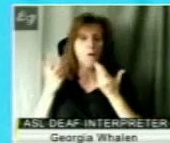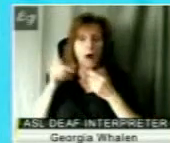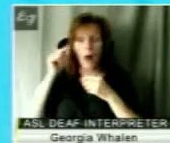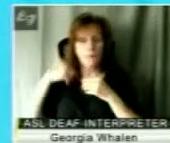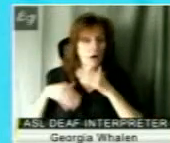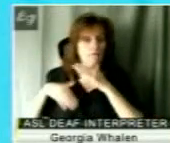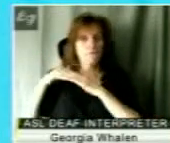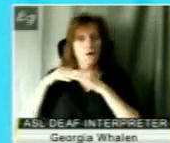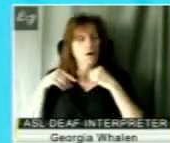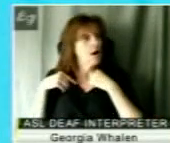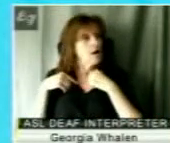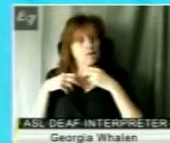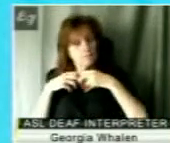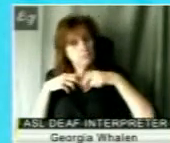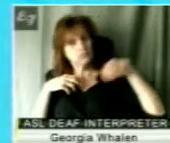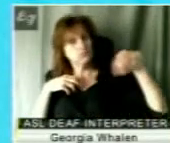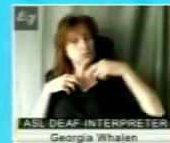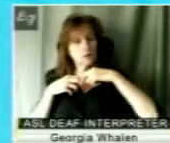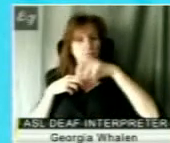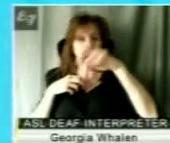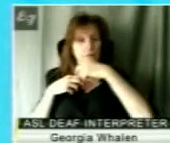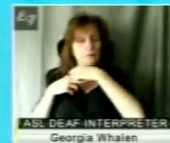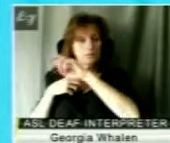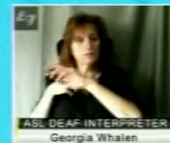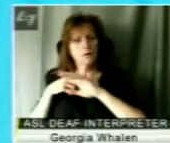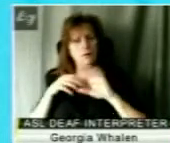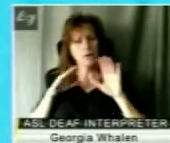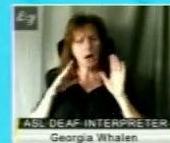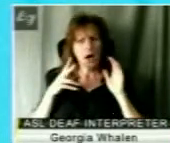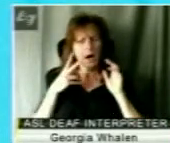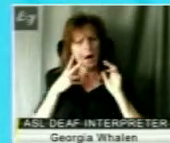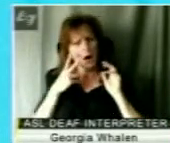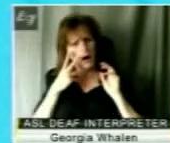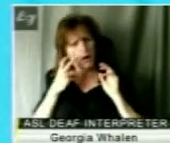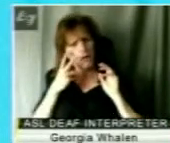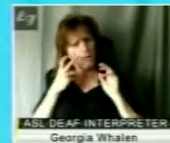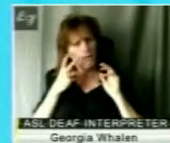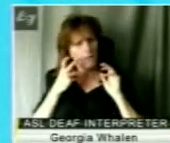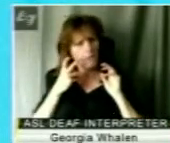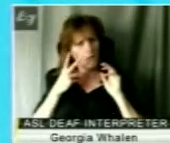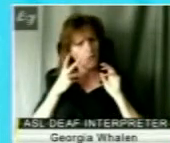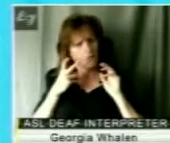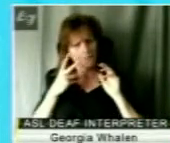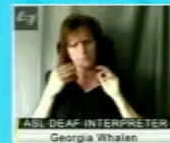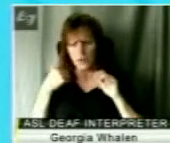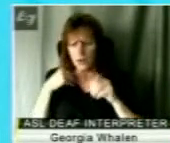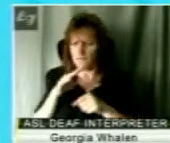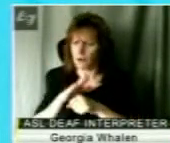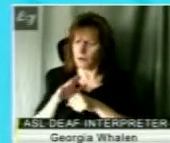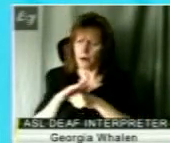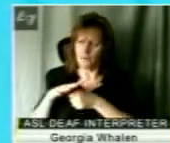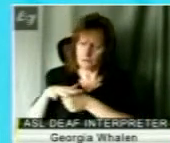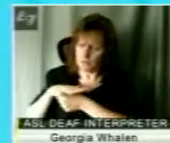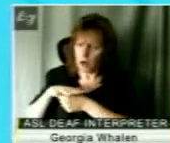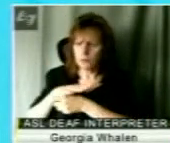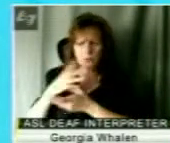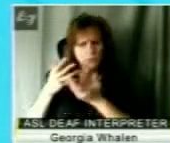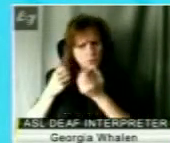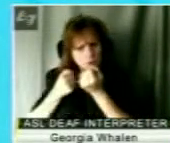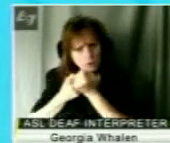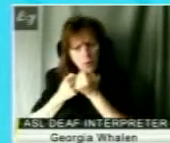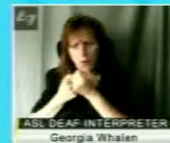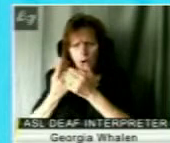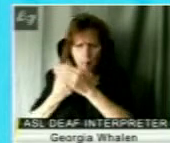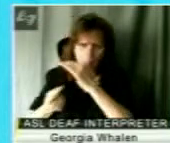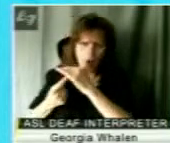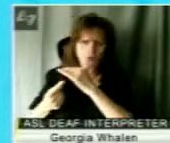so sure that it would be our case that we would be decanting people to other communities, given the resources that we have with spaces in this community. But recognizing in this